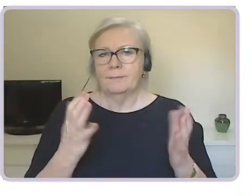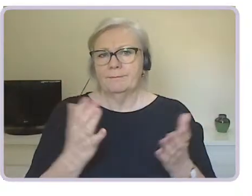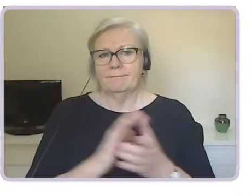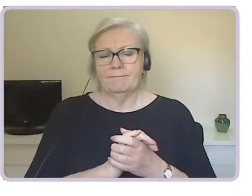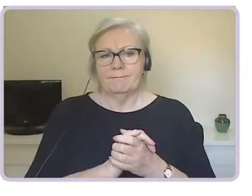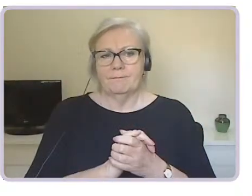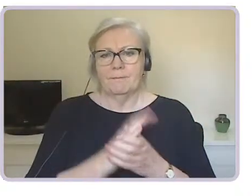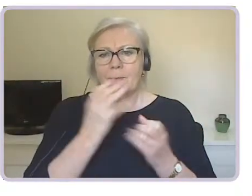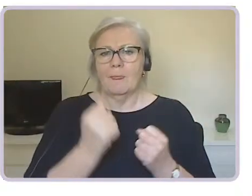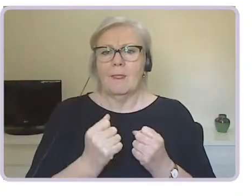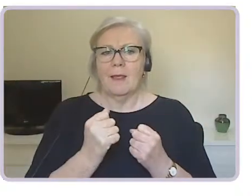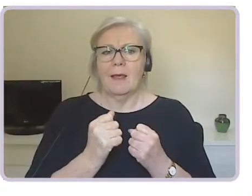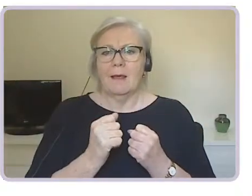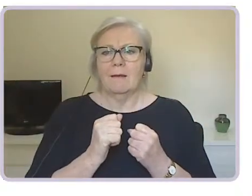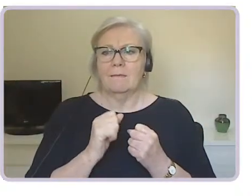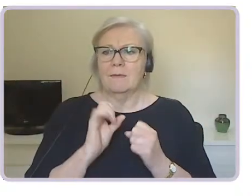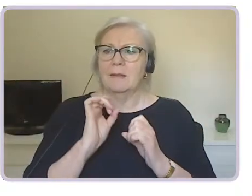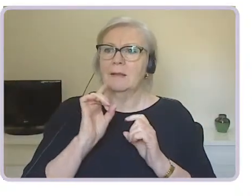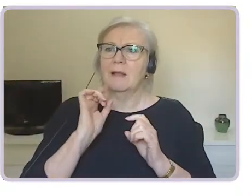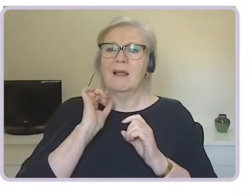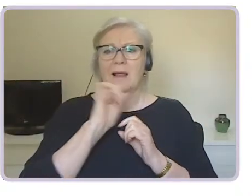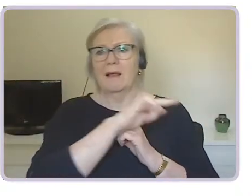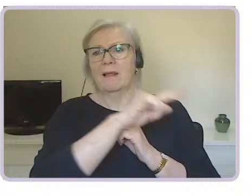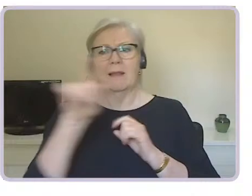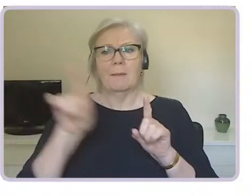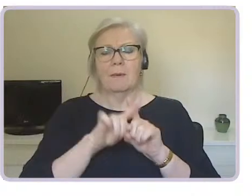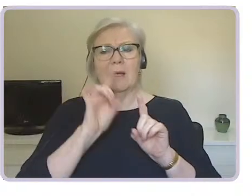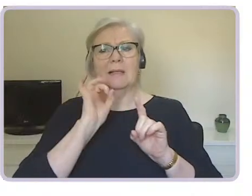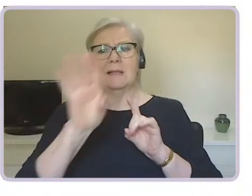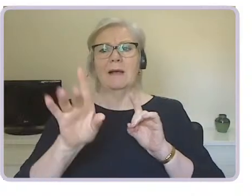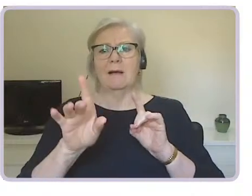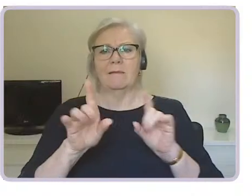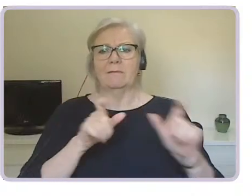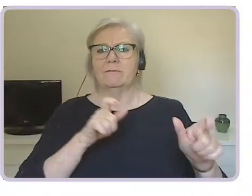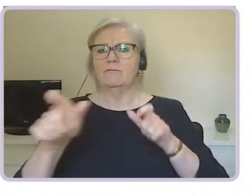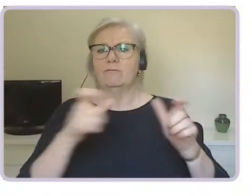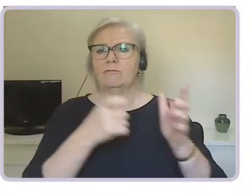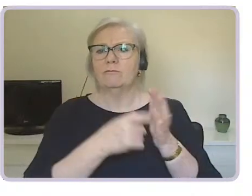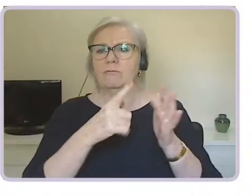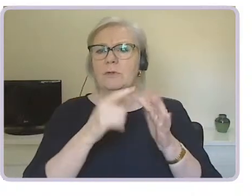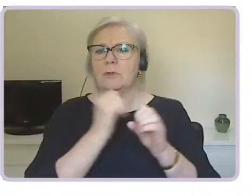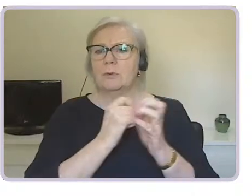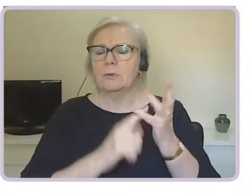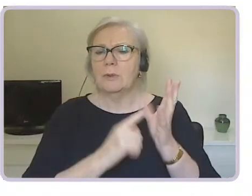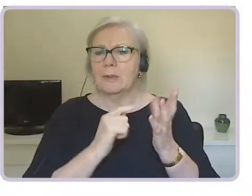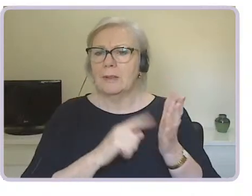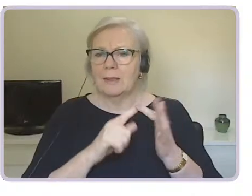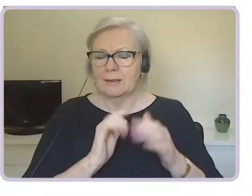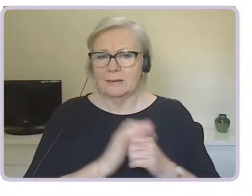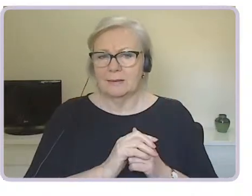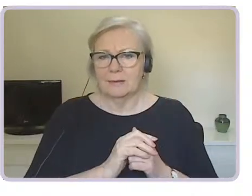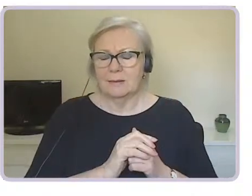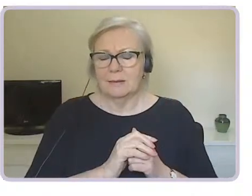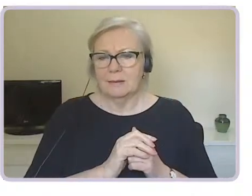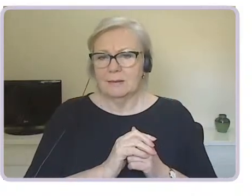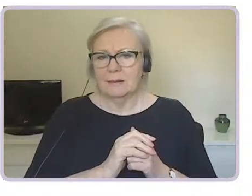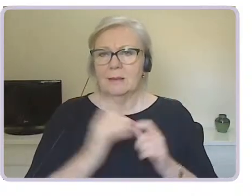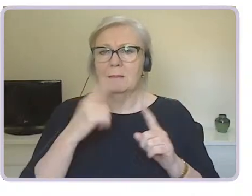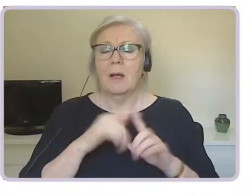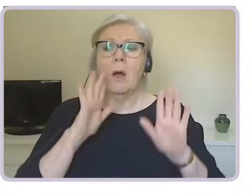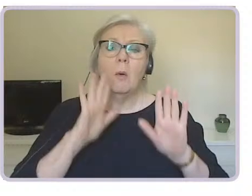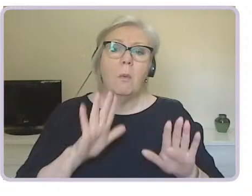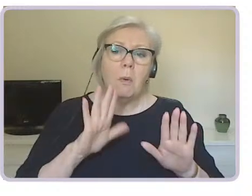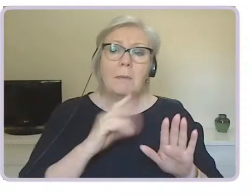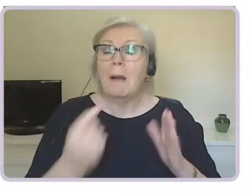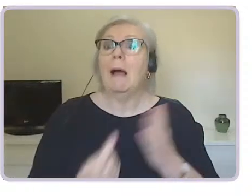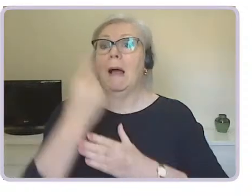them self-regulate, if you like, and I'll come back to that point, and wait until an incident happened, but